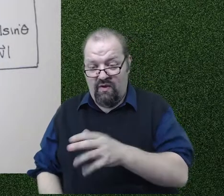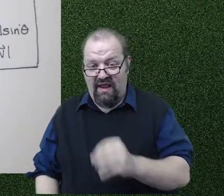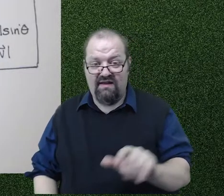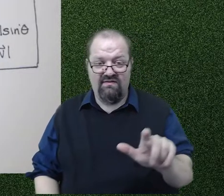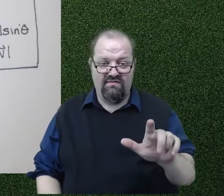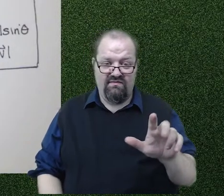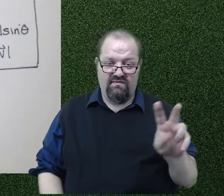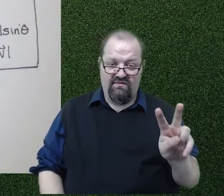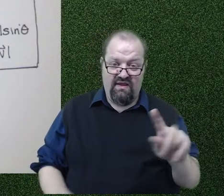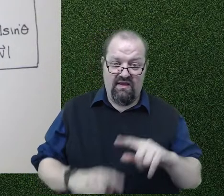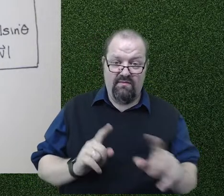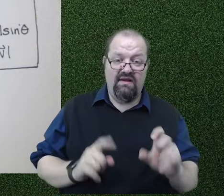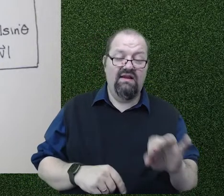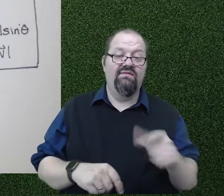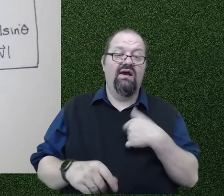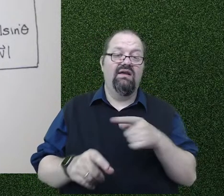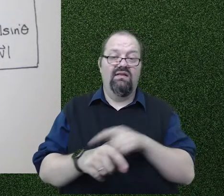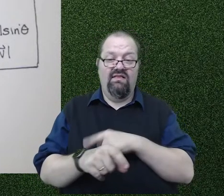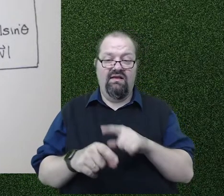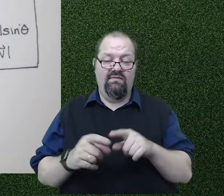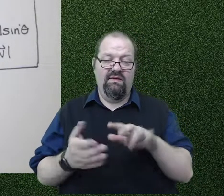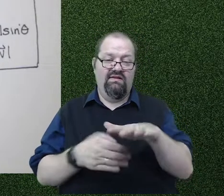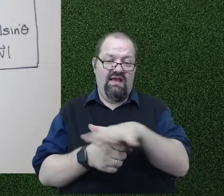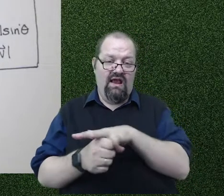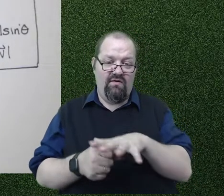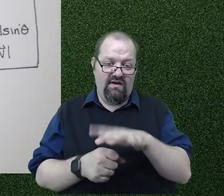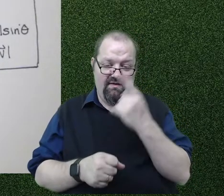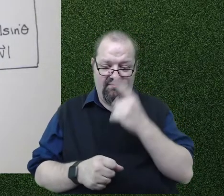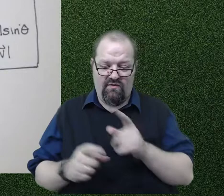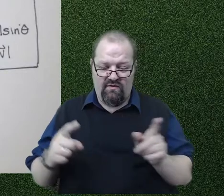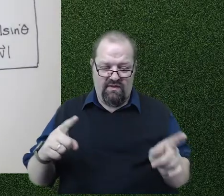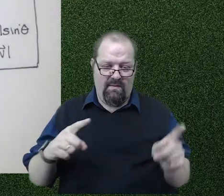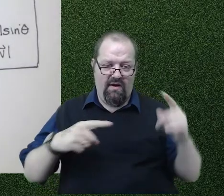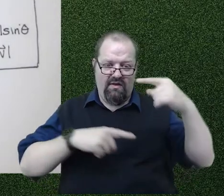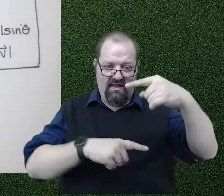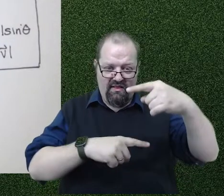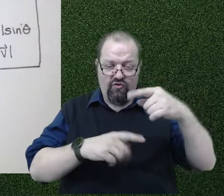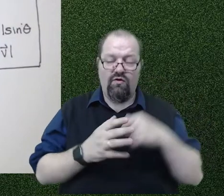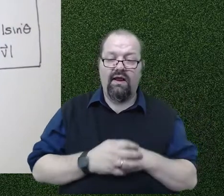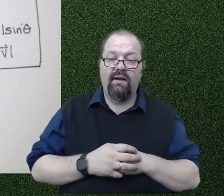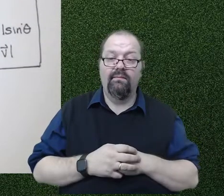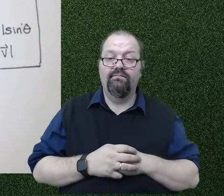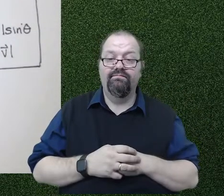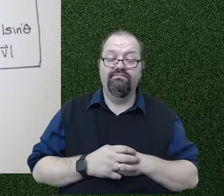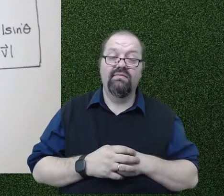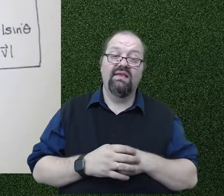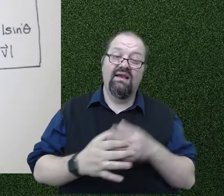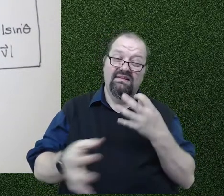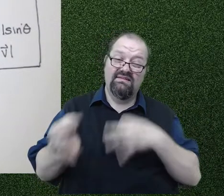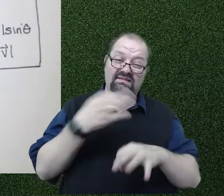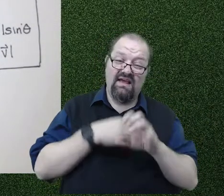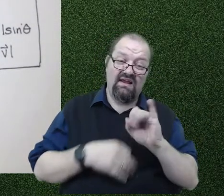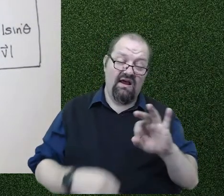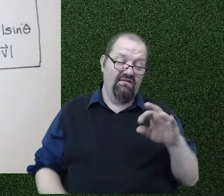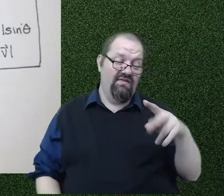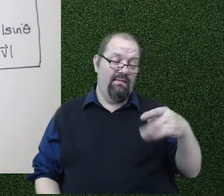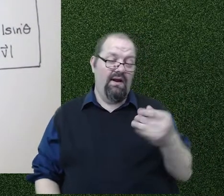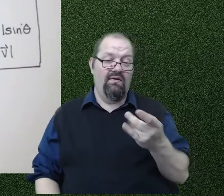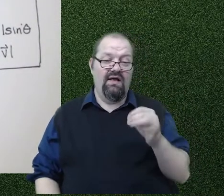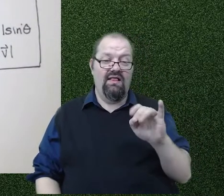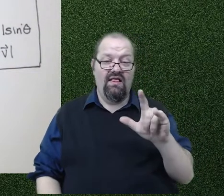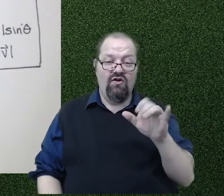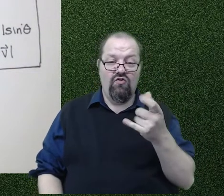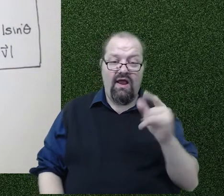cross product, I get the area of the parallelogram with U and V as adjacent sides. Now, of course, instead of a parallelogram, I could choose to focus on